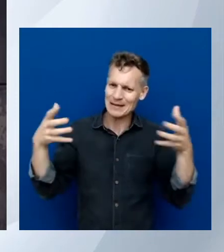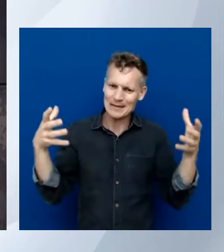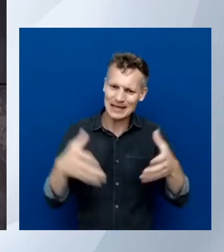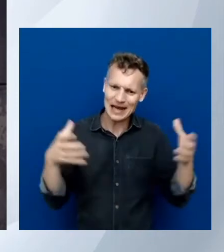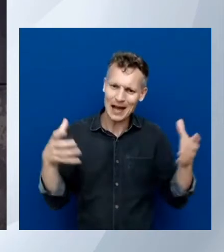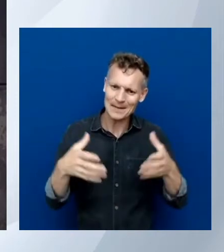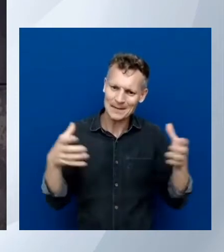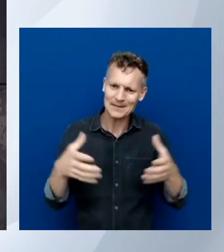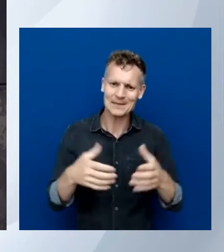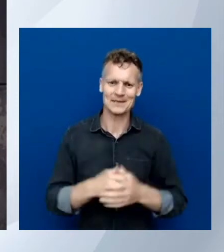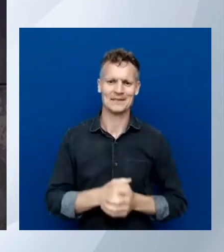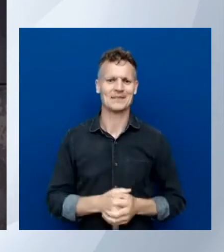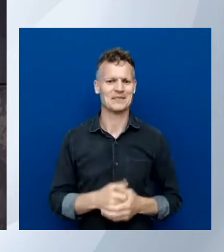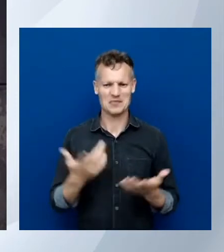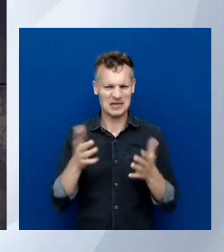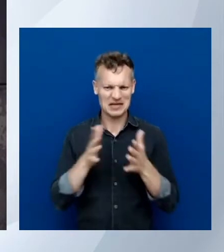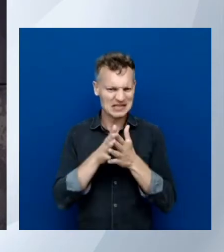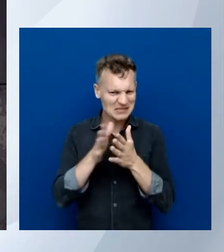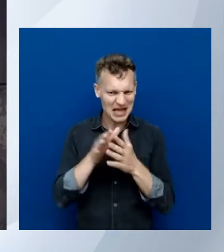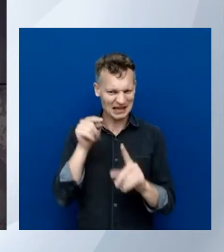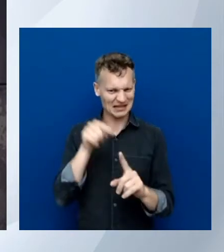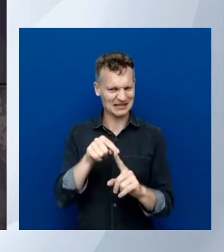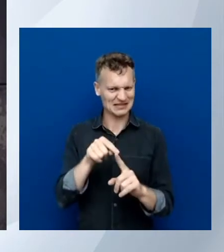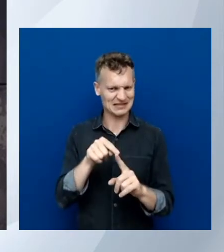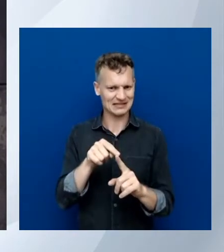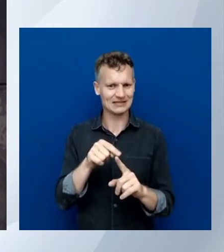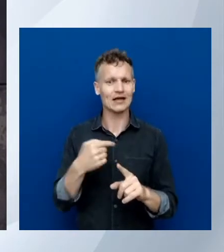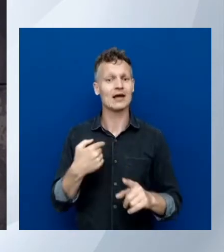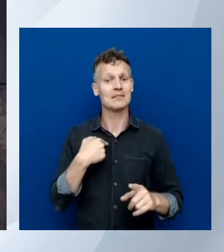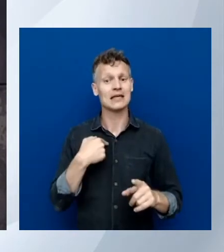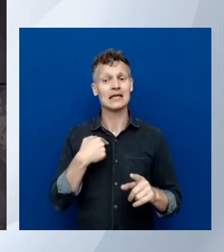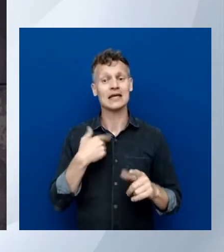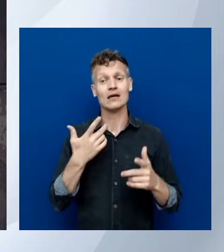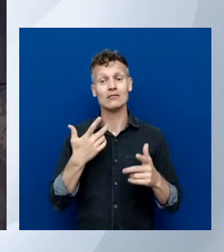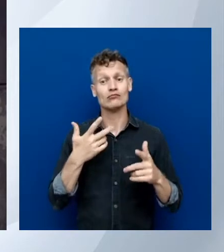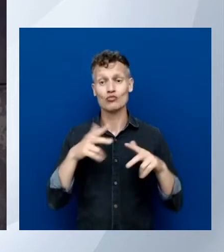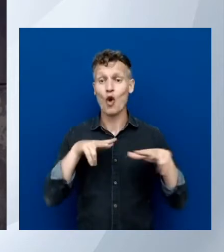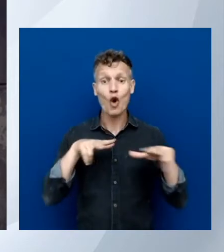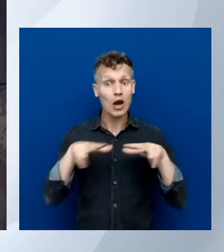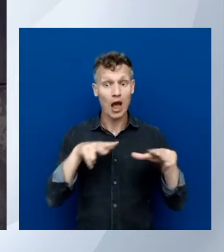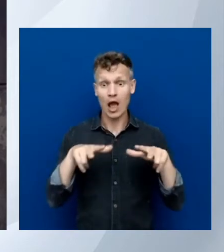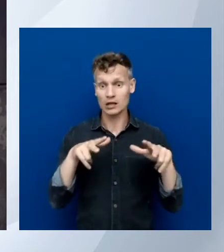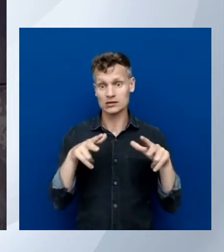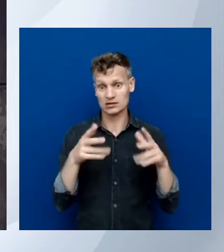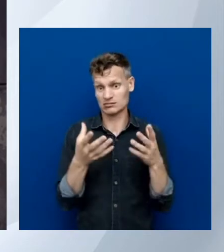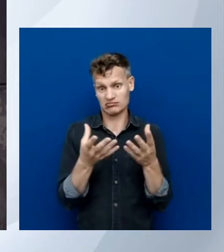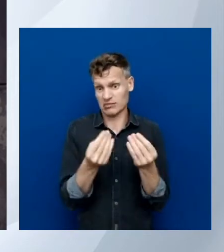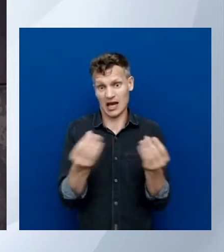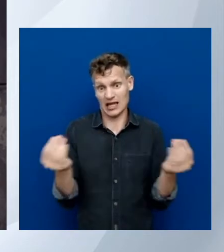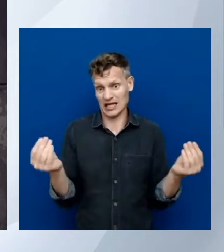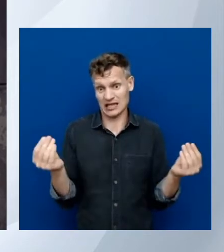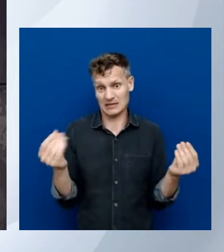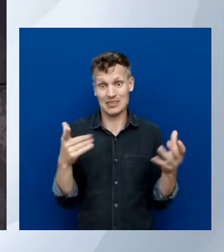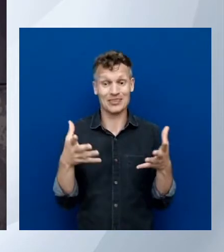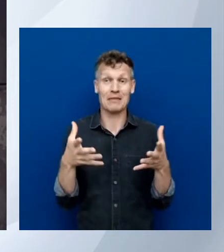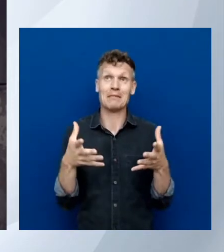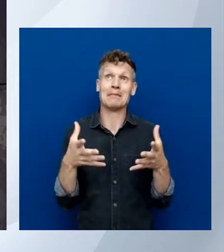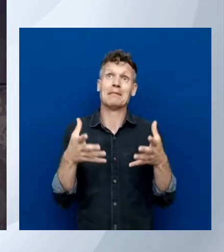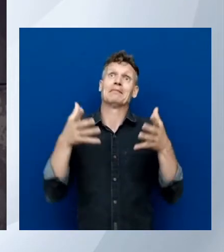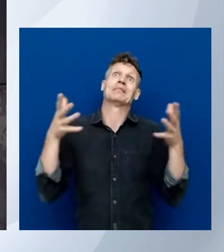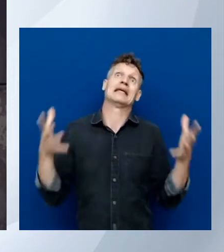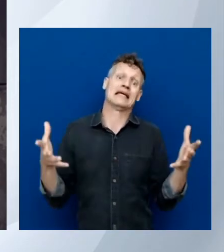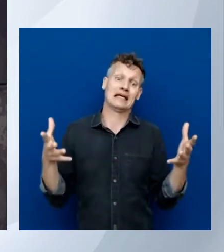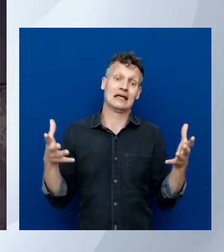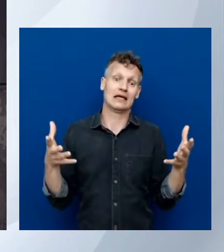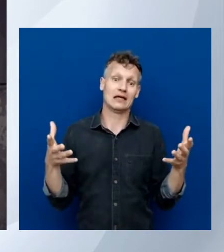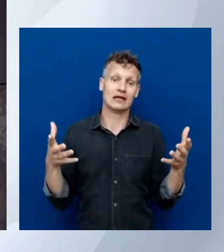So what I do is I organize lots of things. I think that the biggest one is DevOps Days. I'm